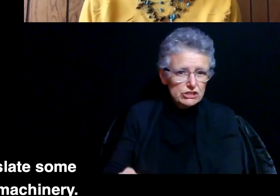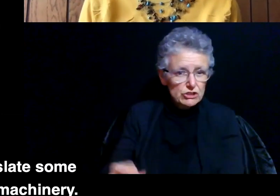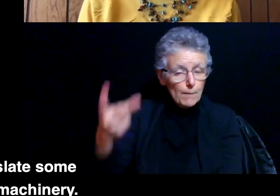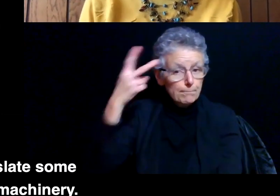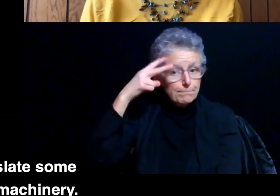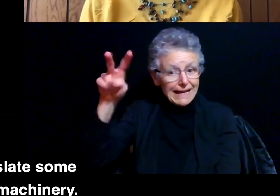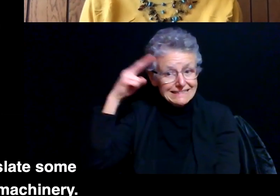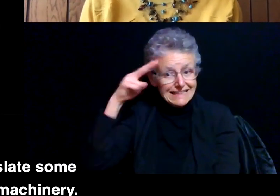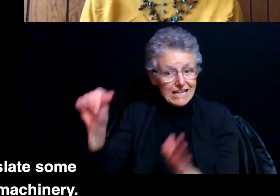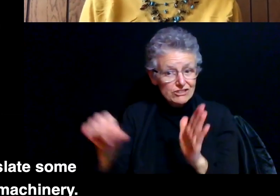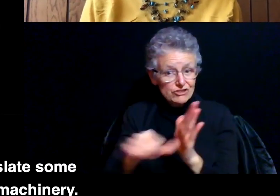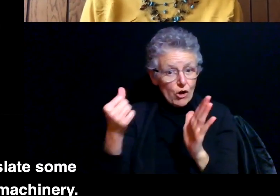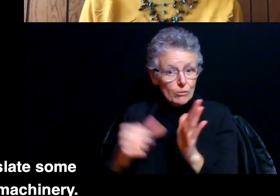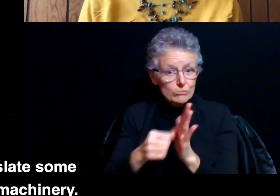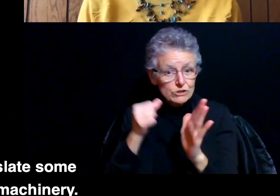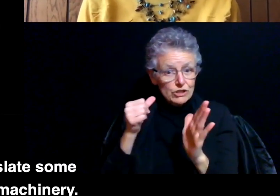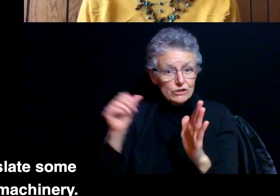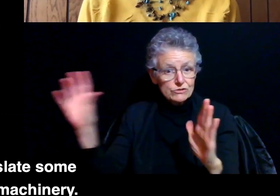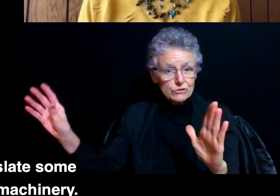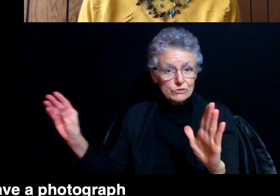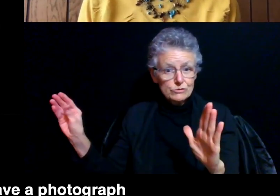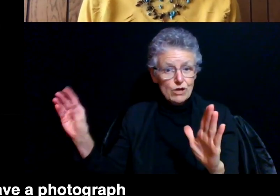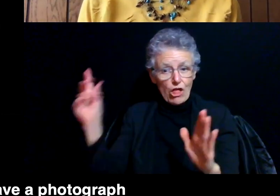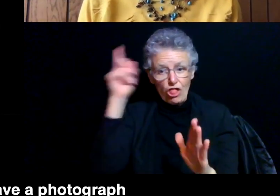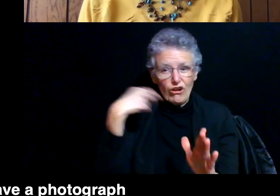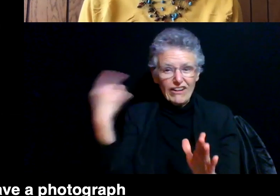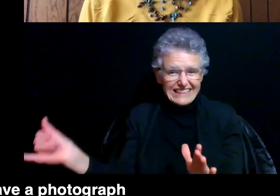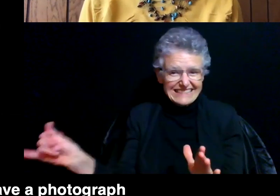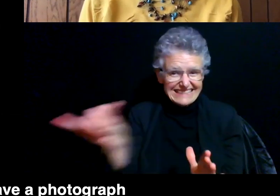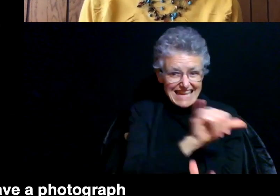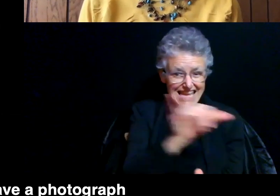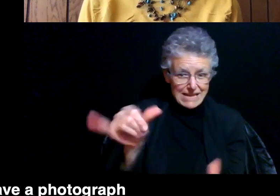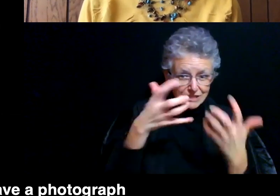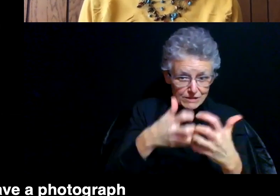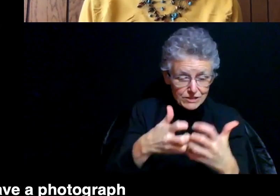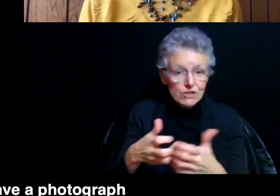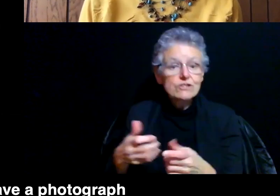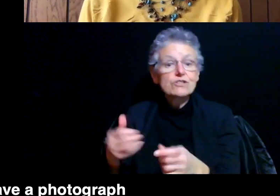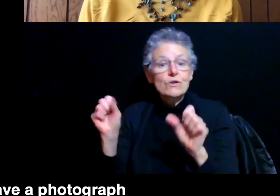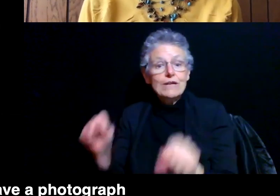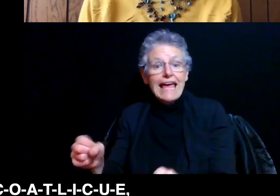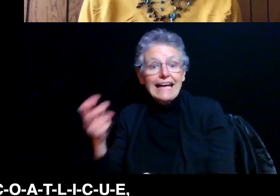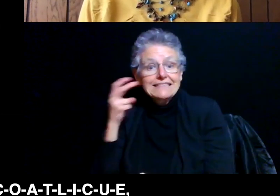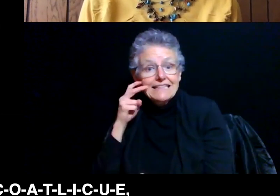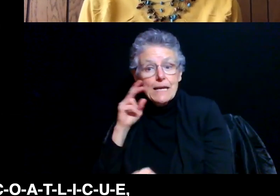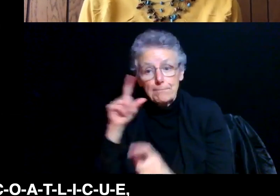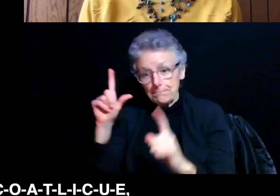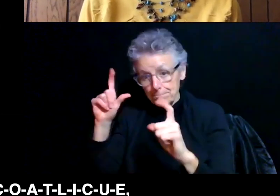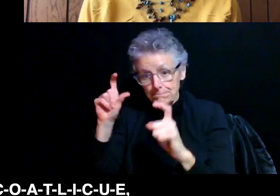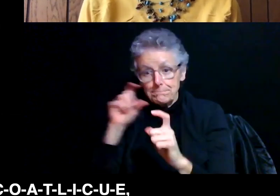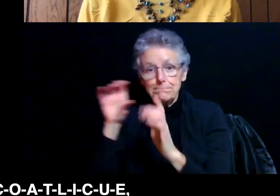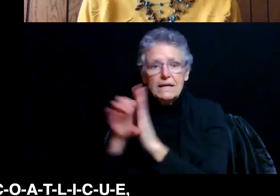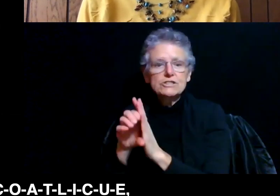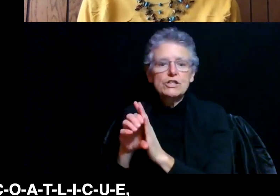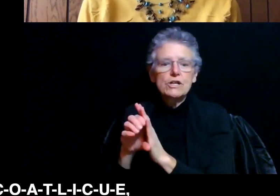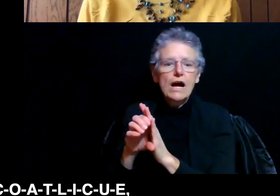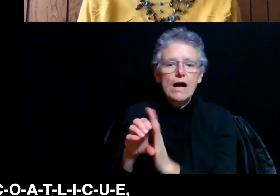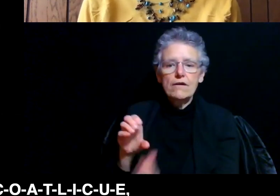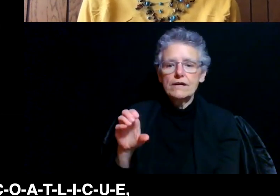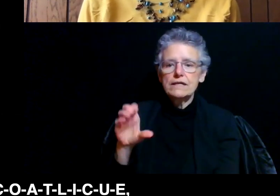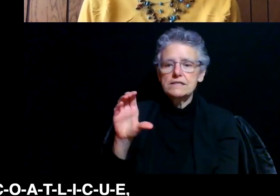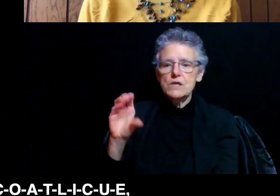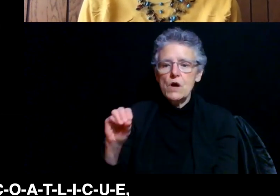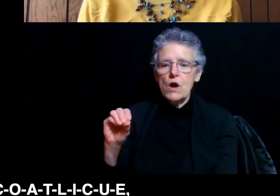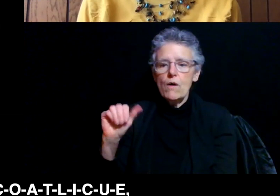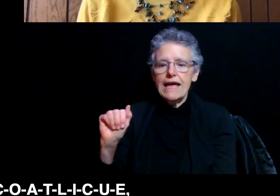to translate some of this machinery. So here we have a photograph of Coatlicue,